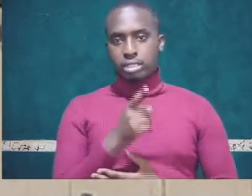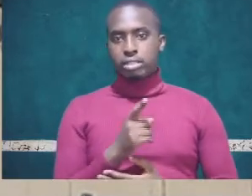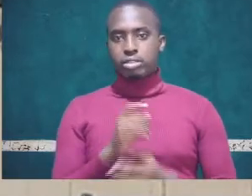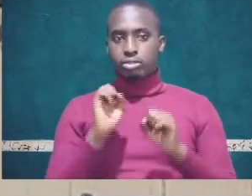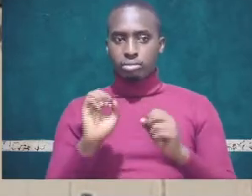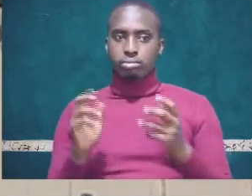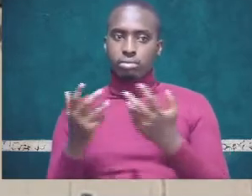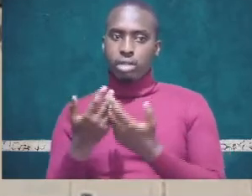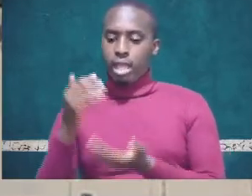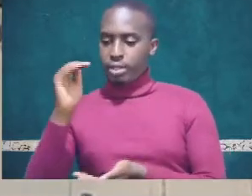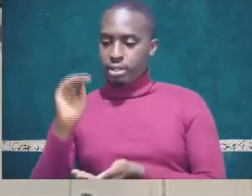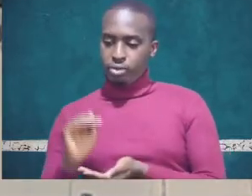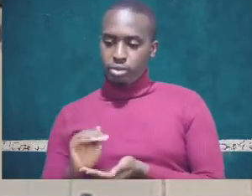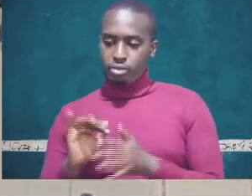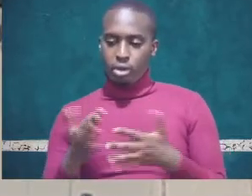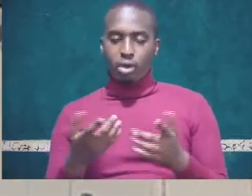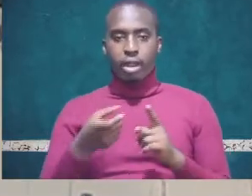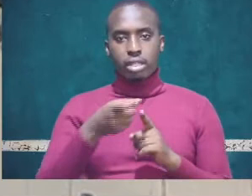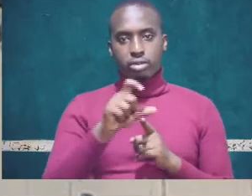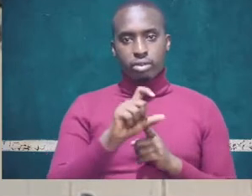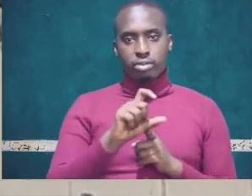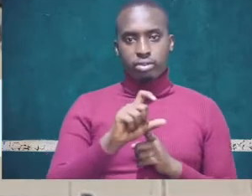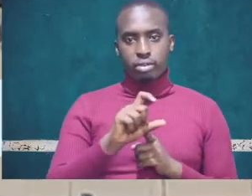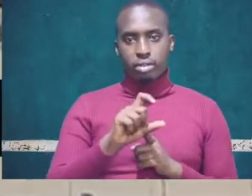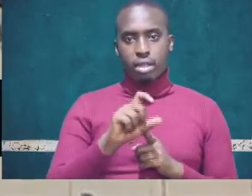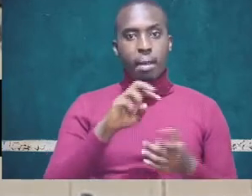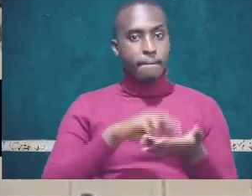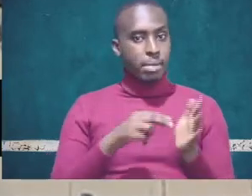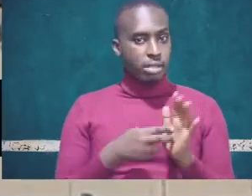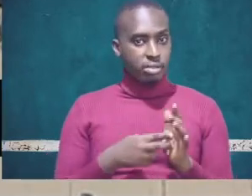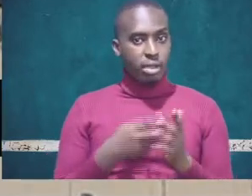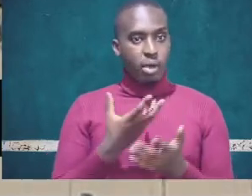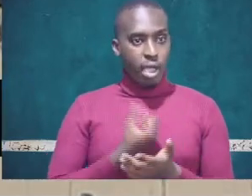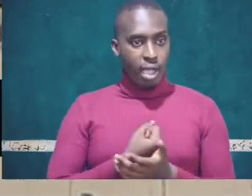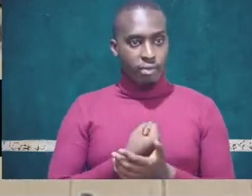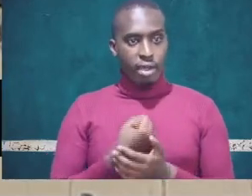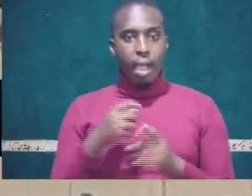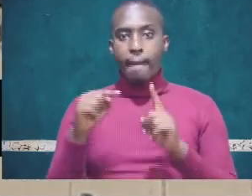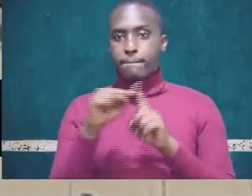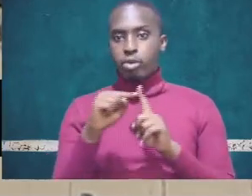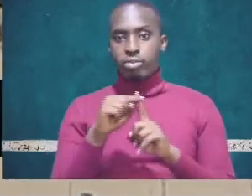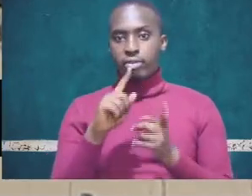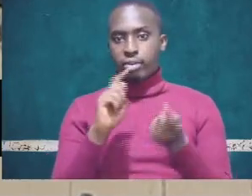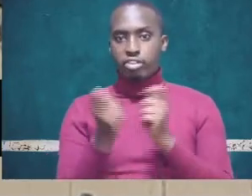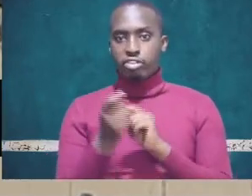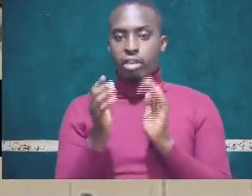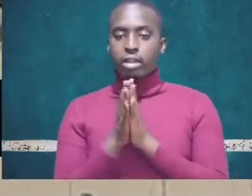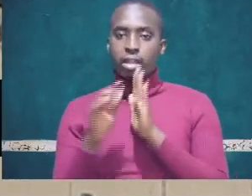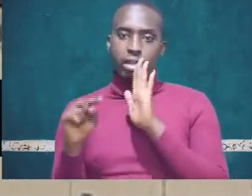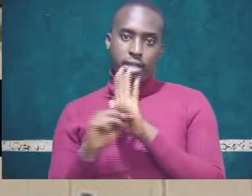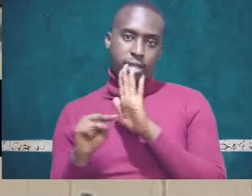reflect a decrease or an increase. So, meaning that we may have a positive change and a